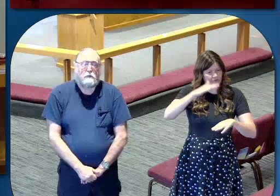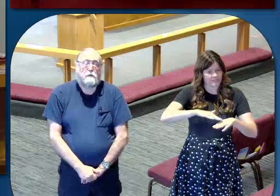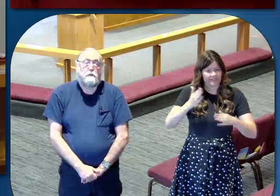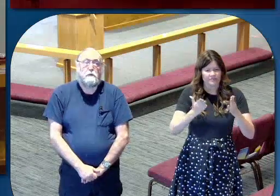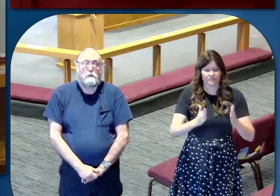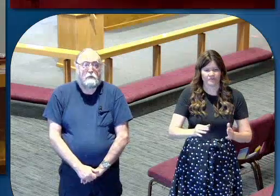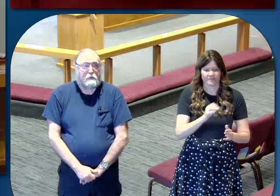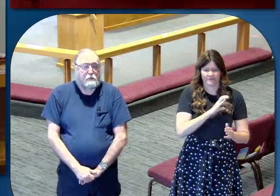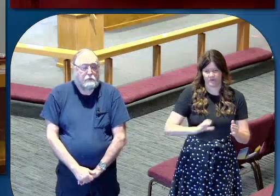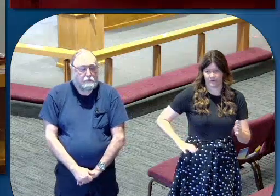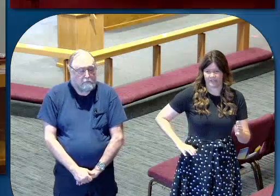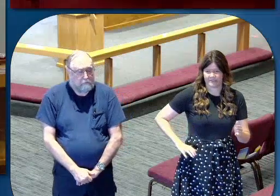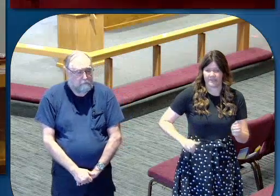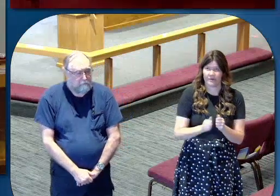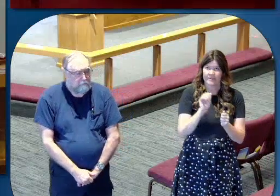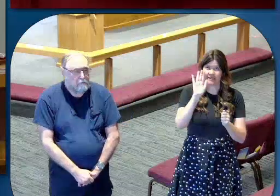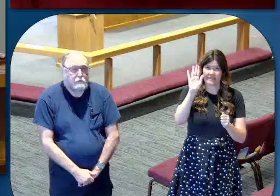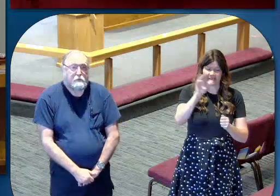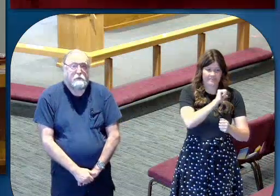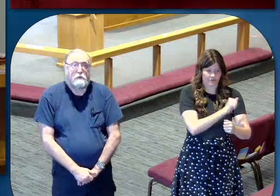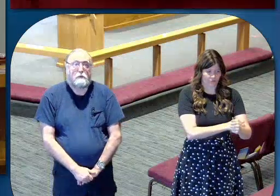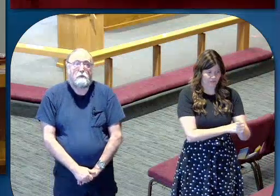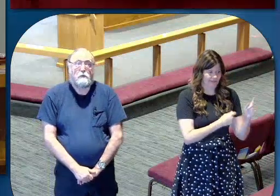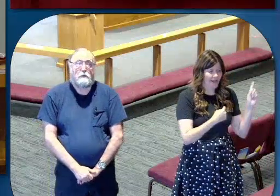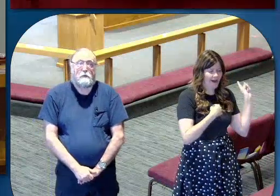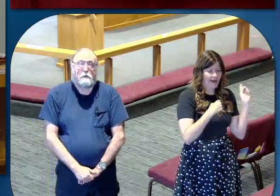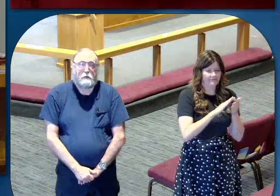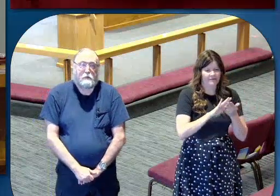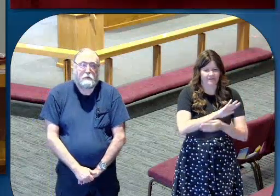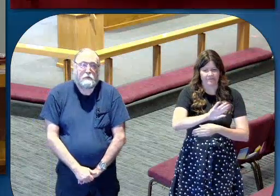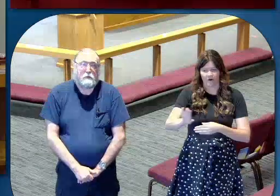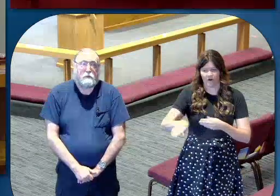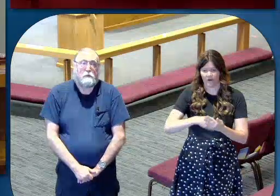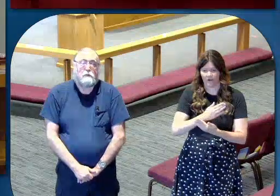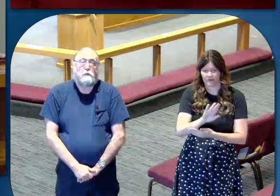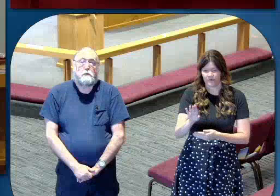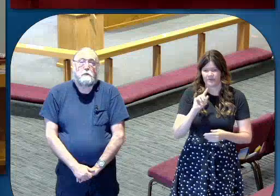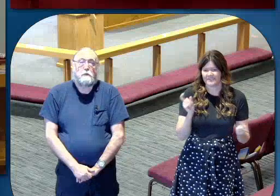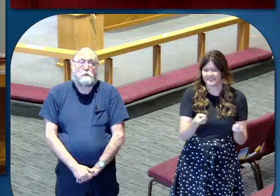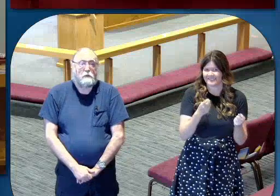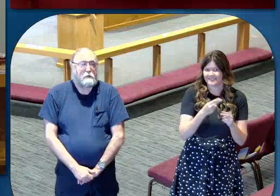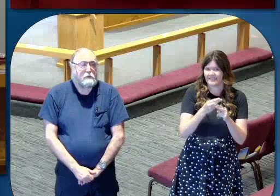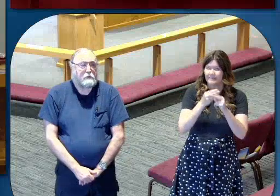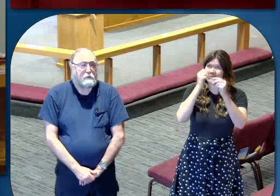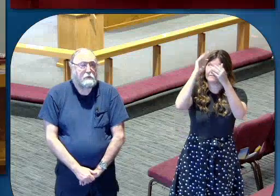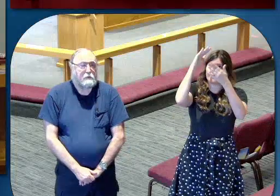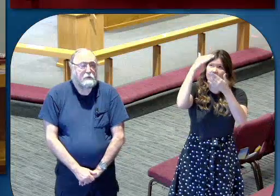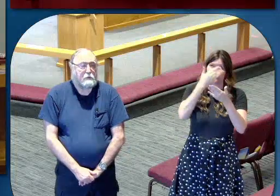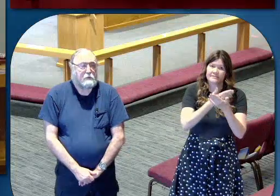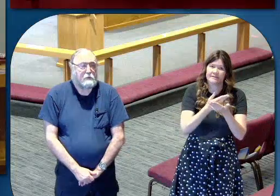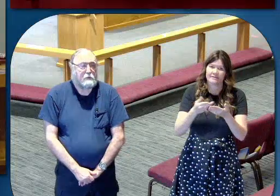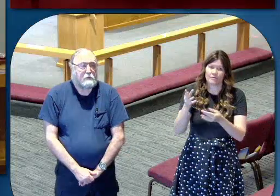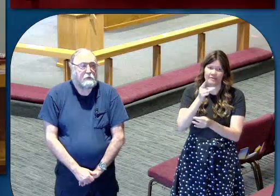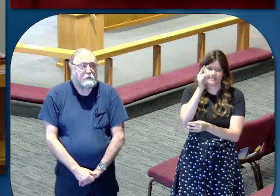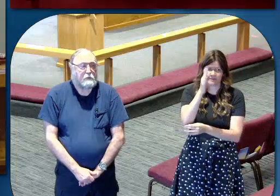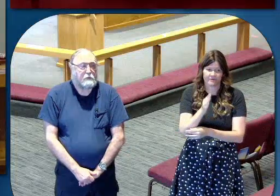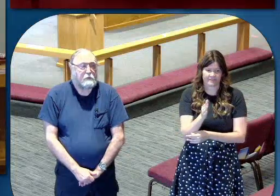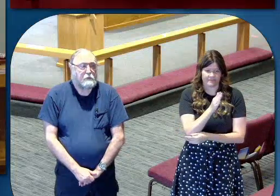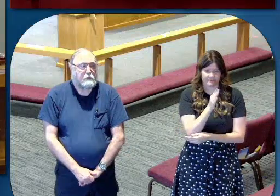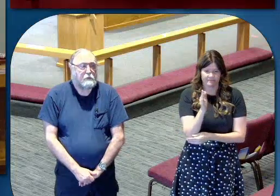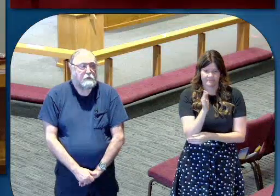authority, I therefore forgive you all your sins, in the name of the Father, and the Son, and the Holy Spirit.